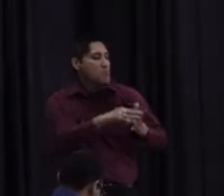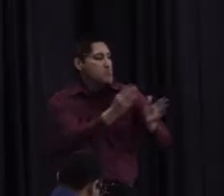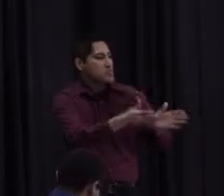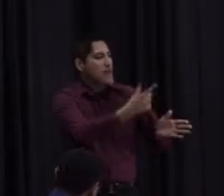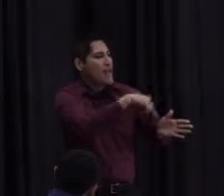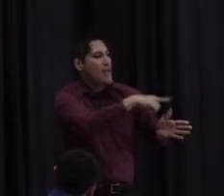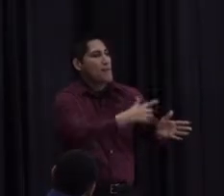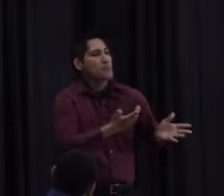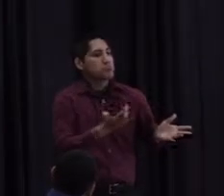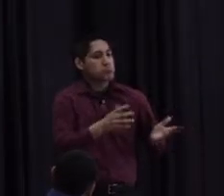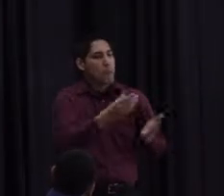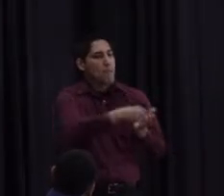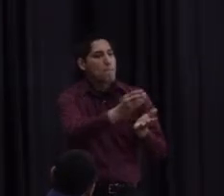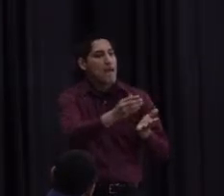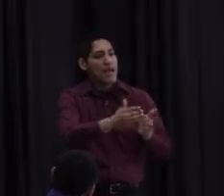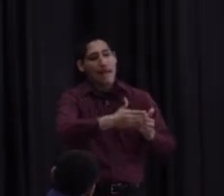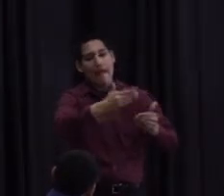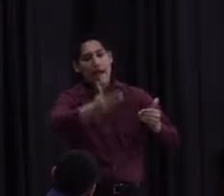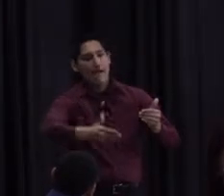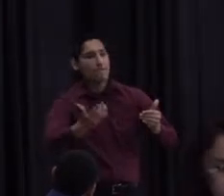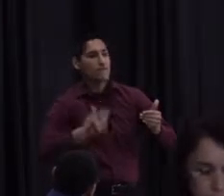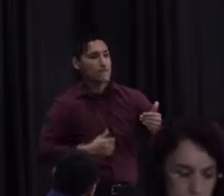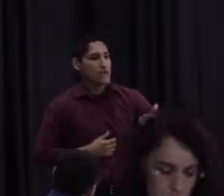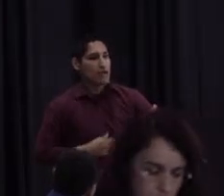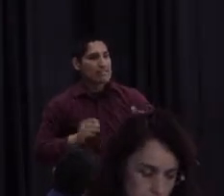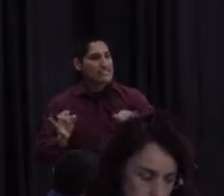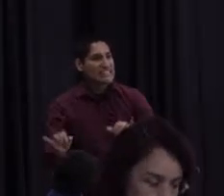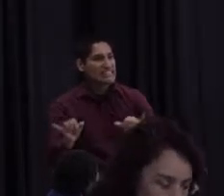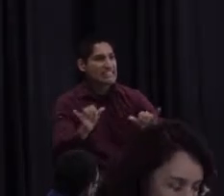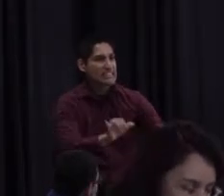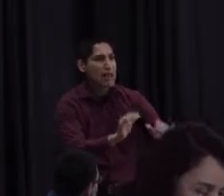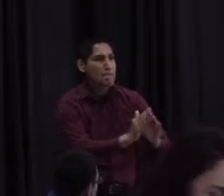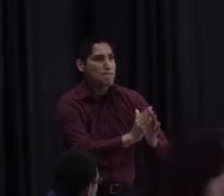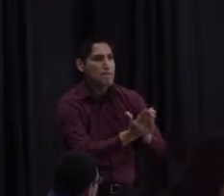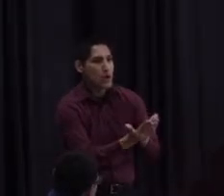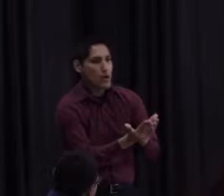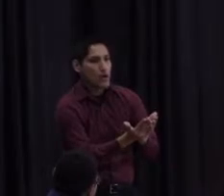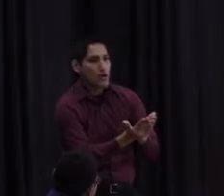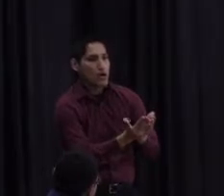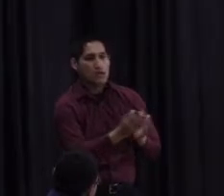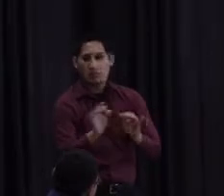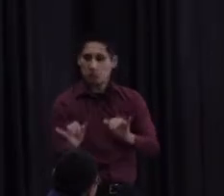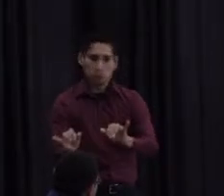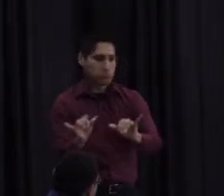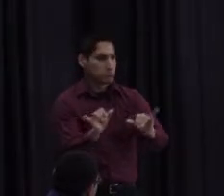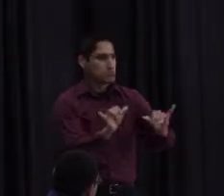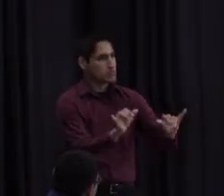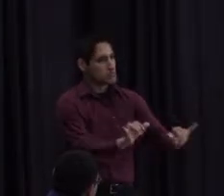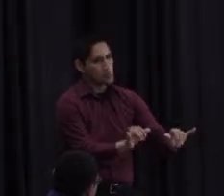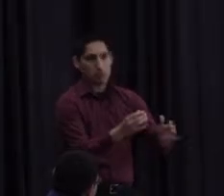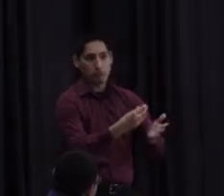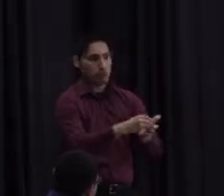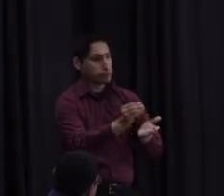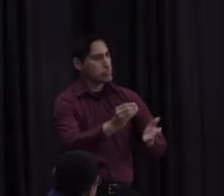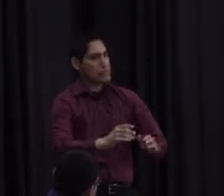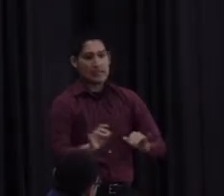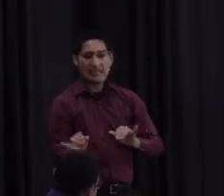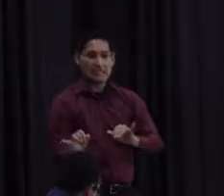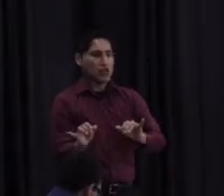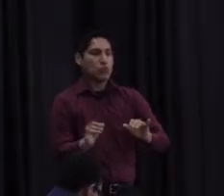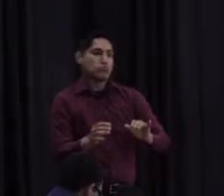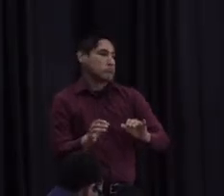charged the next quarter for the same book, same edition, same